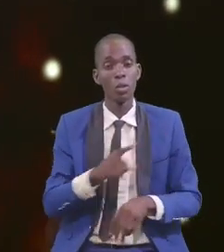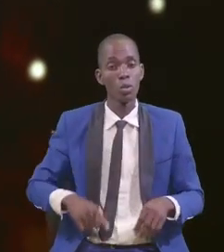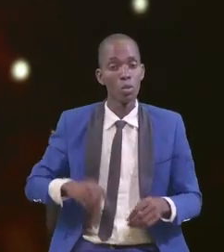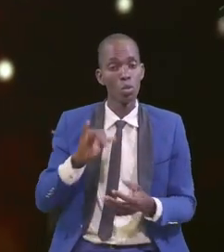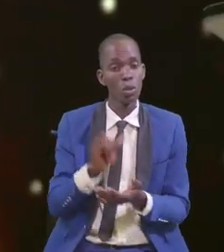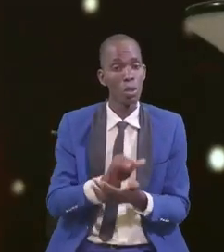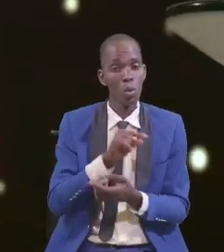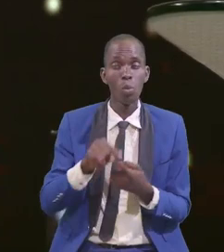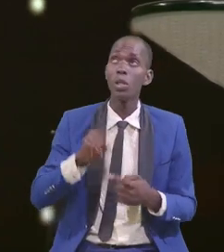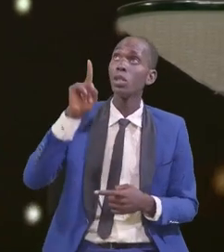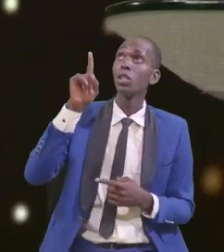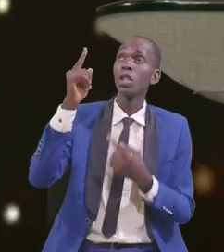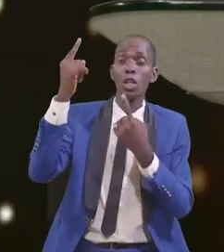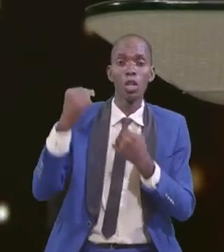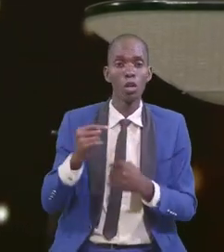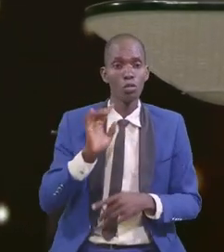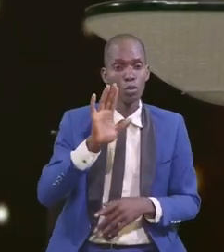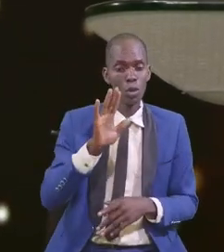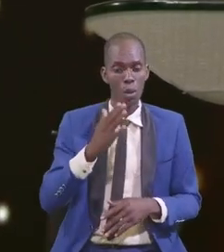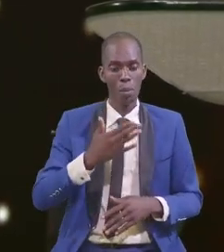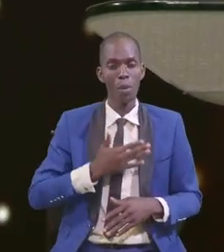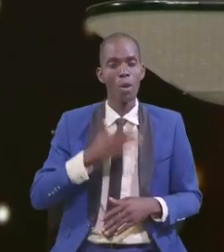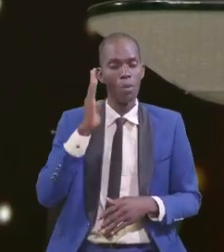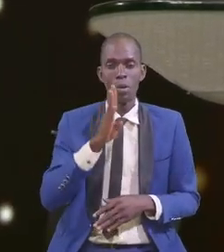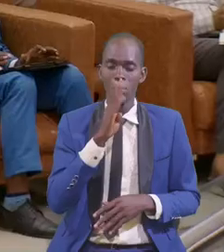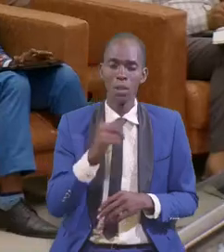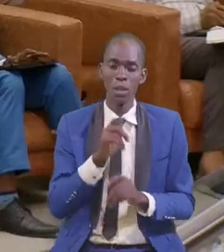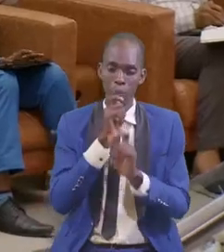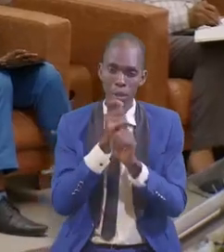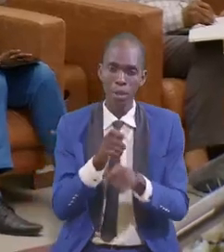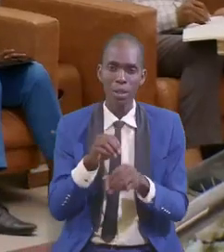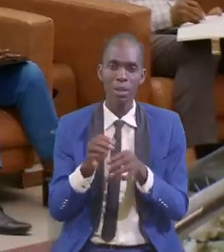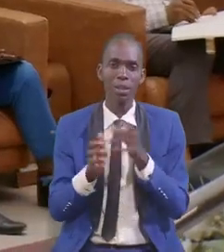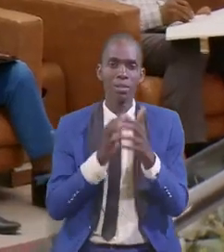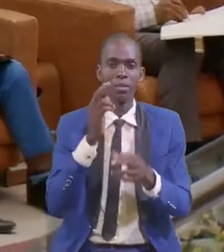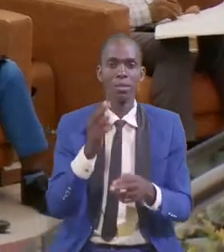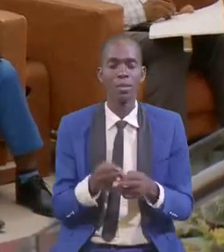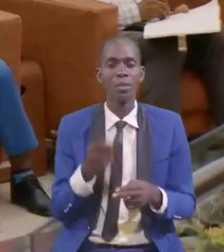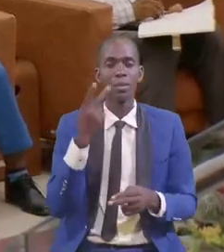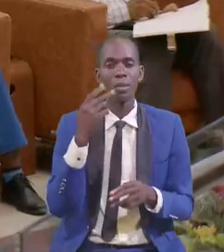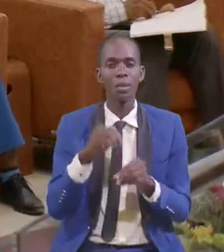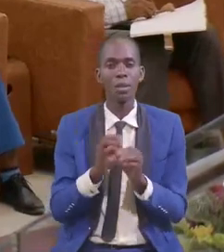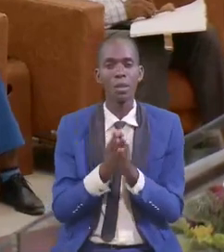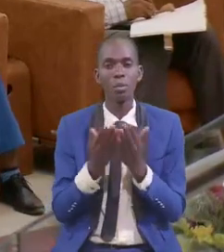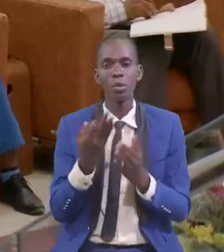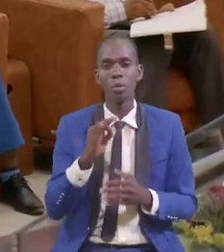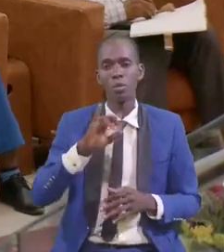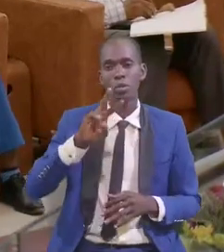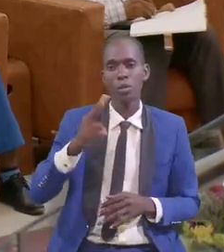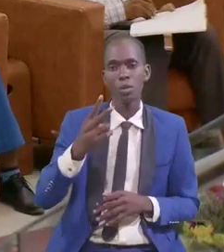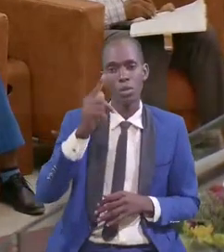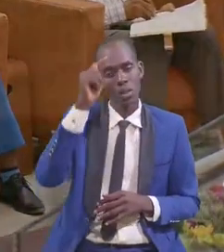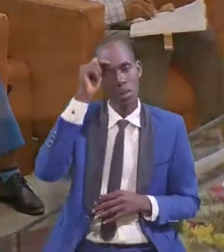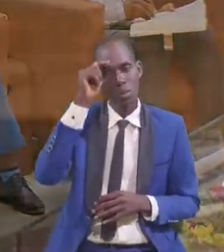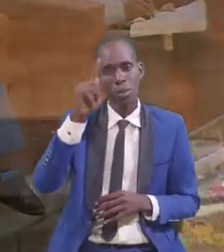yours, mine, will be the reward in Jesus' name. We're looking at 2 Timothy